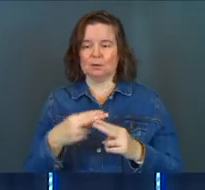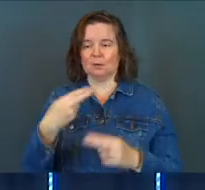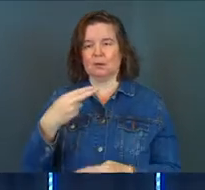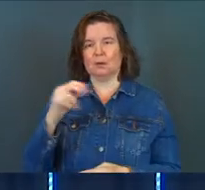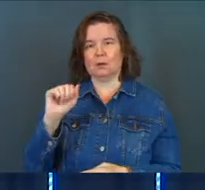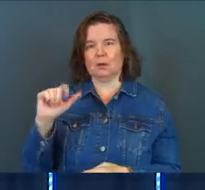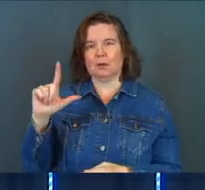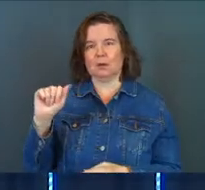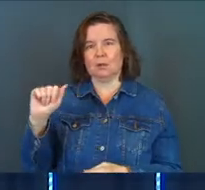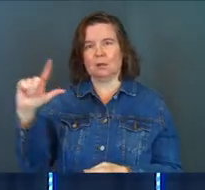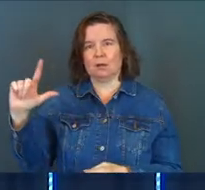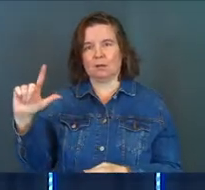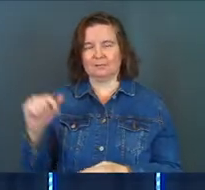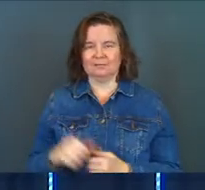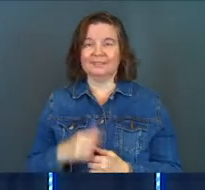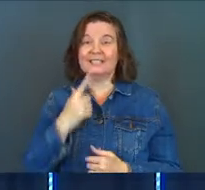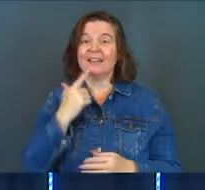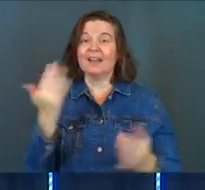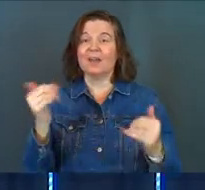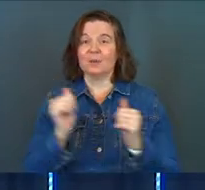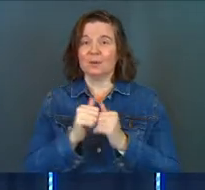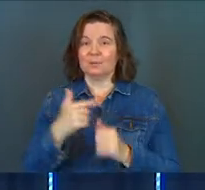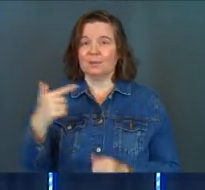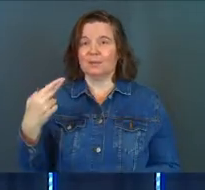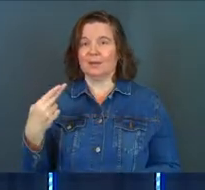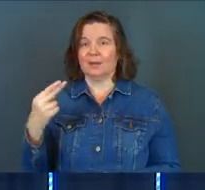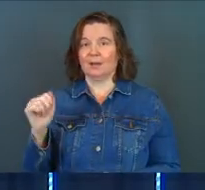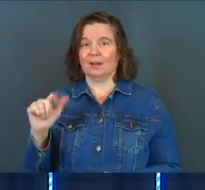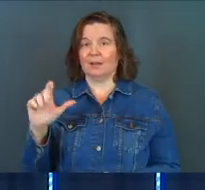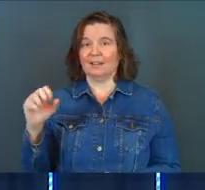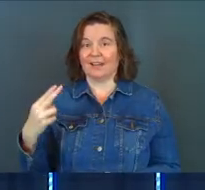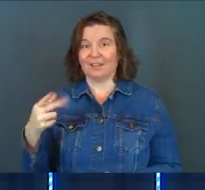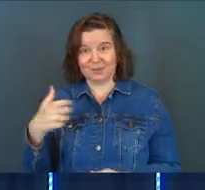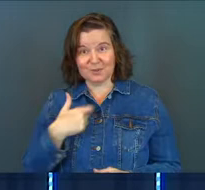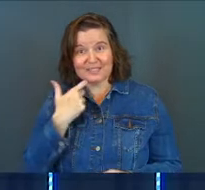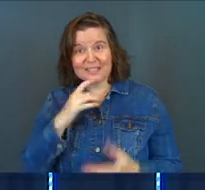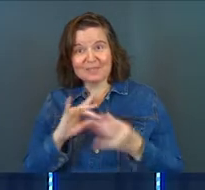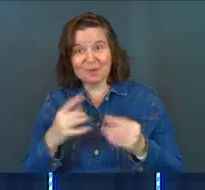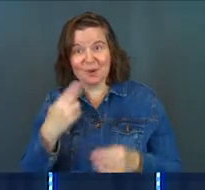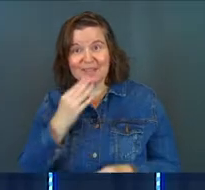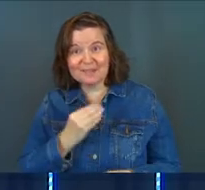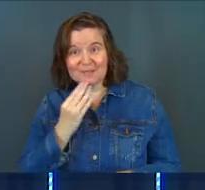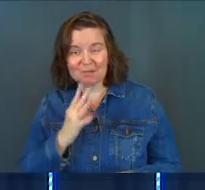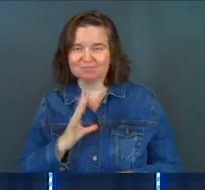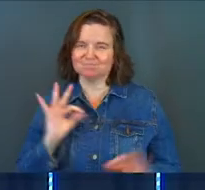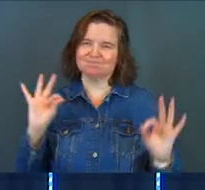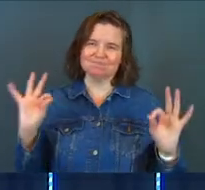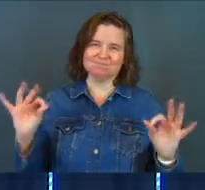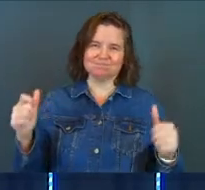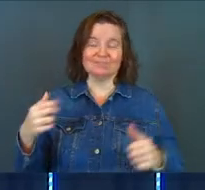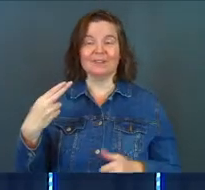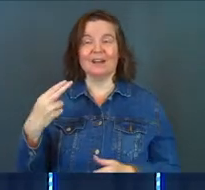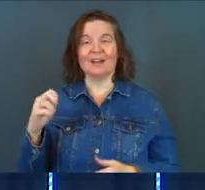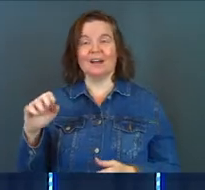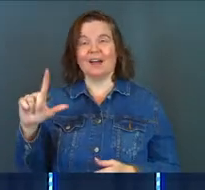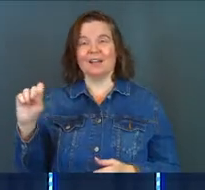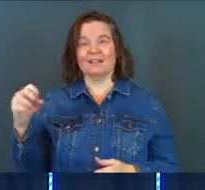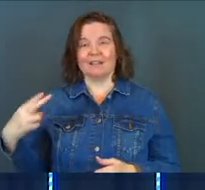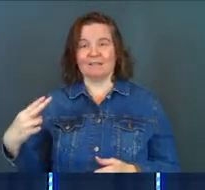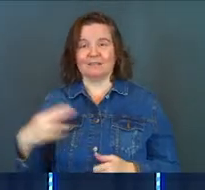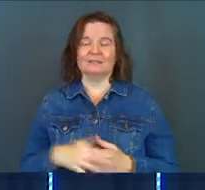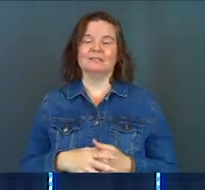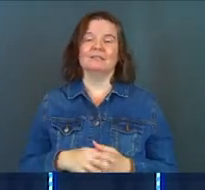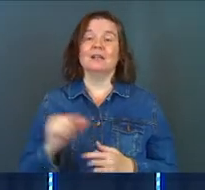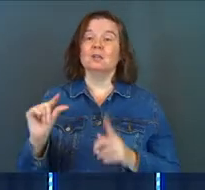halal. Say halal. Halal, you just spoke Hebrew. Good for you. Well done. Halal. Halal